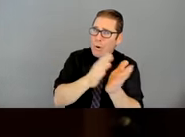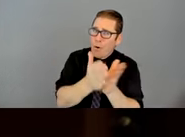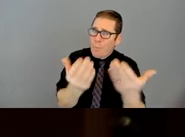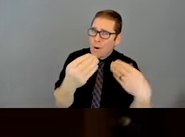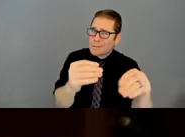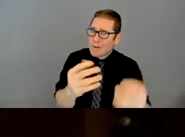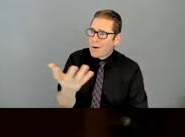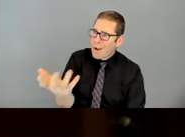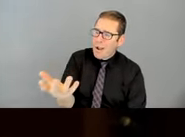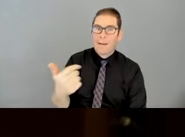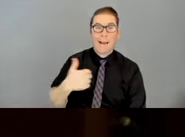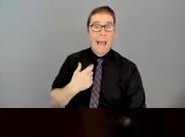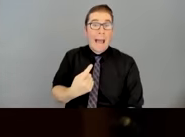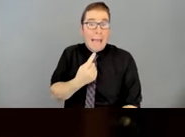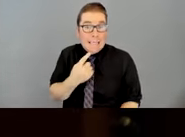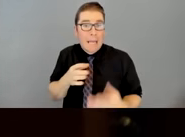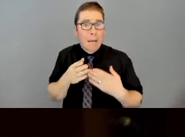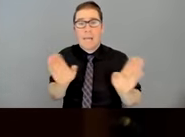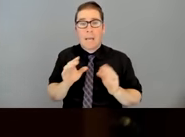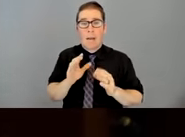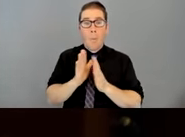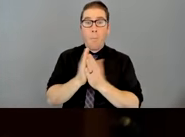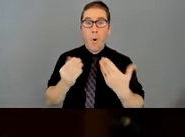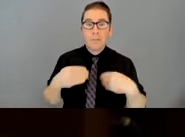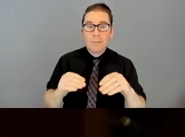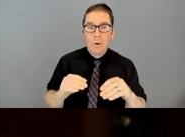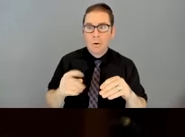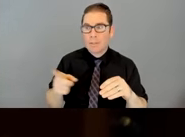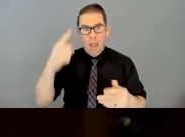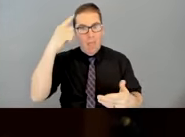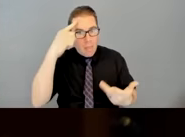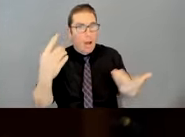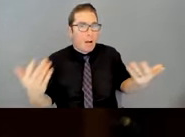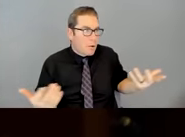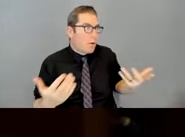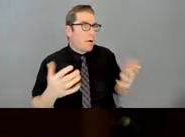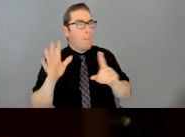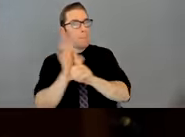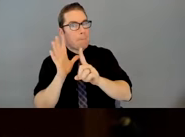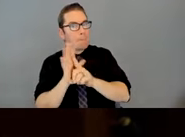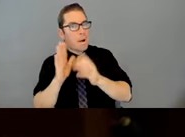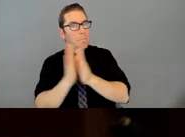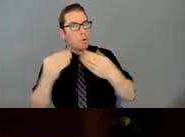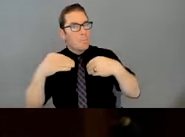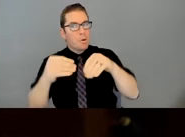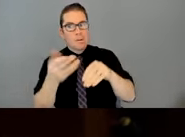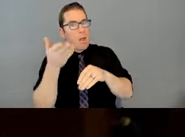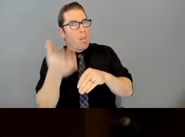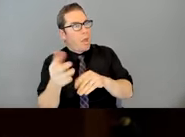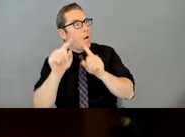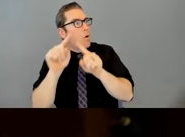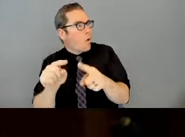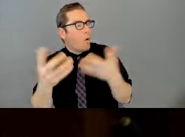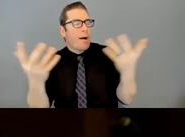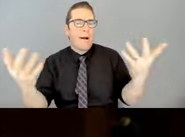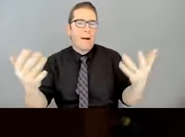generic bookstore that they were trying to buy it at a bookstore. So we can't make assumptions about students that have never been on a